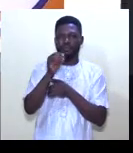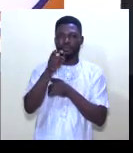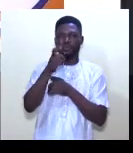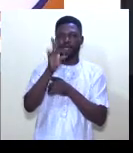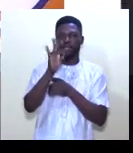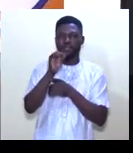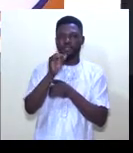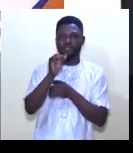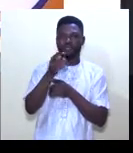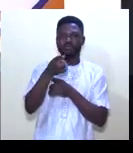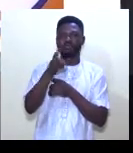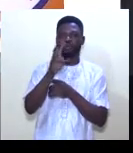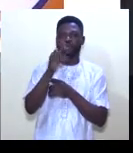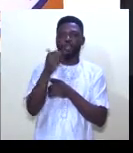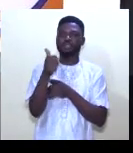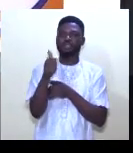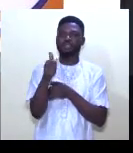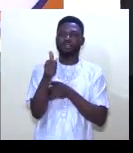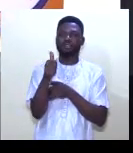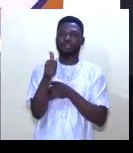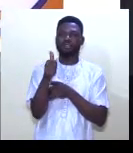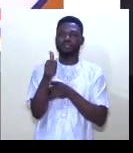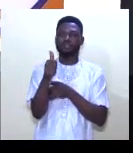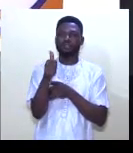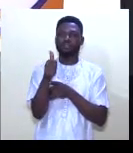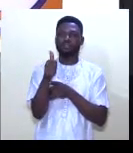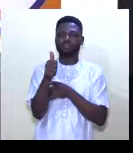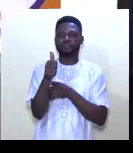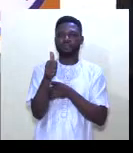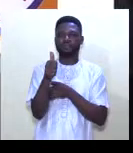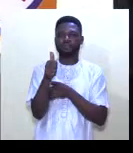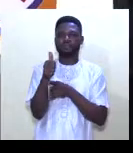120, 150, 180,